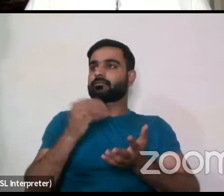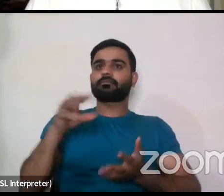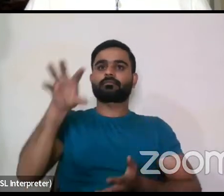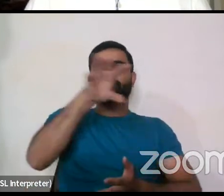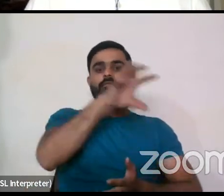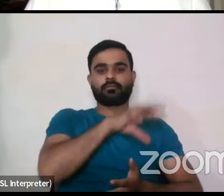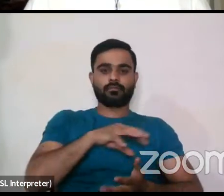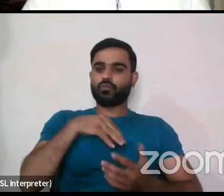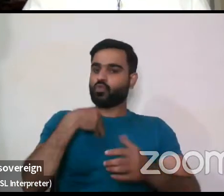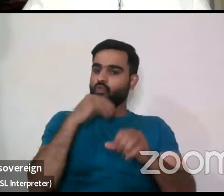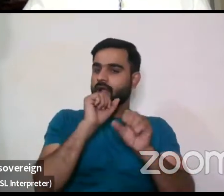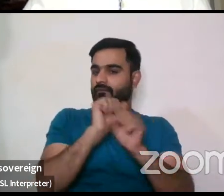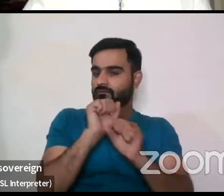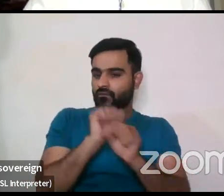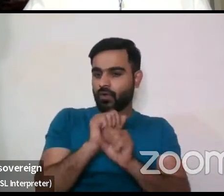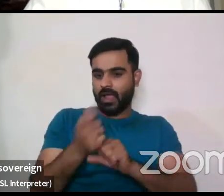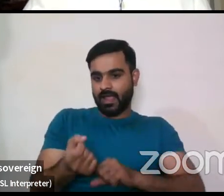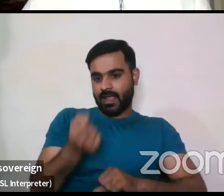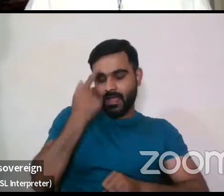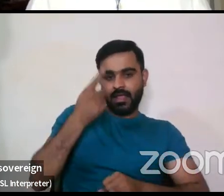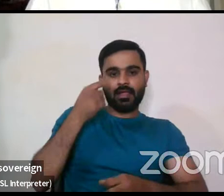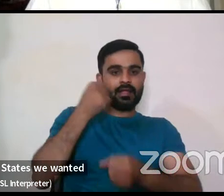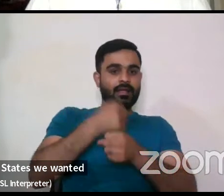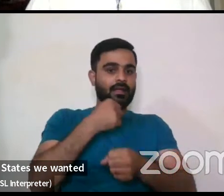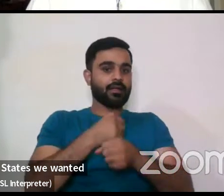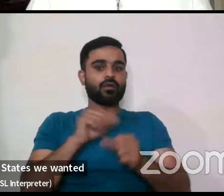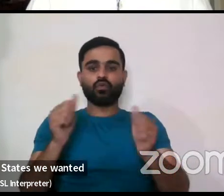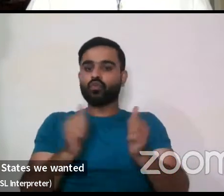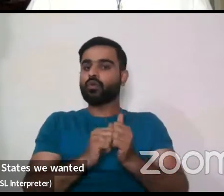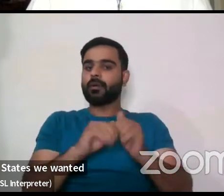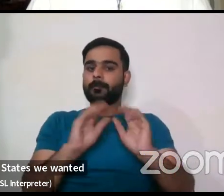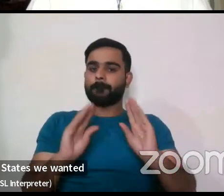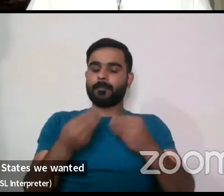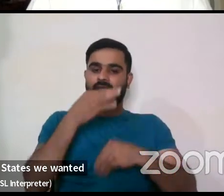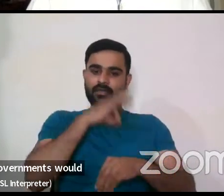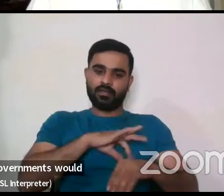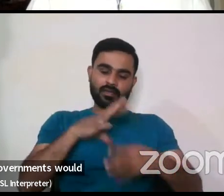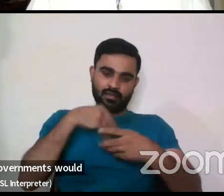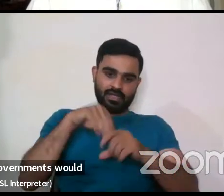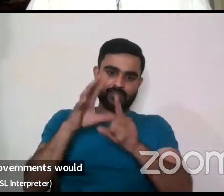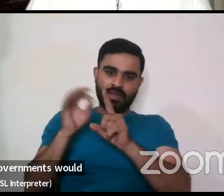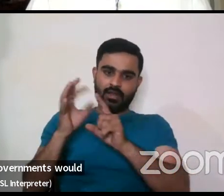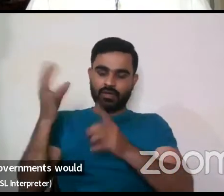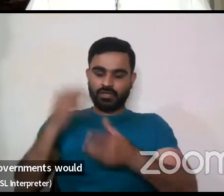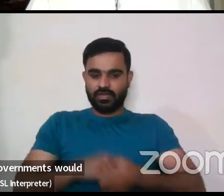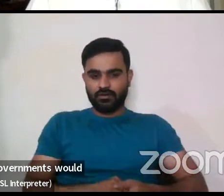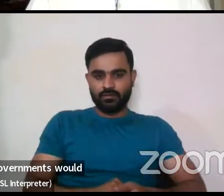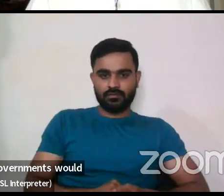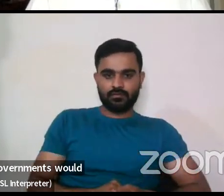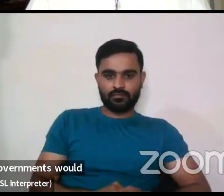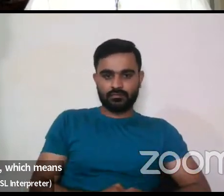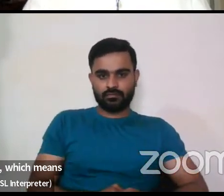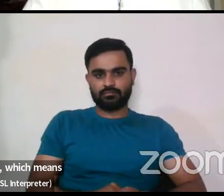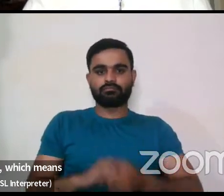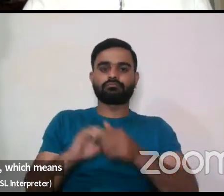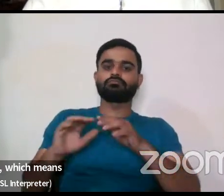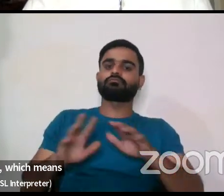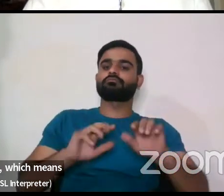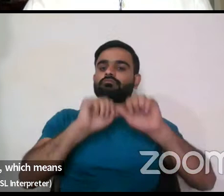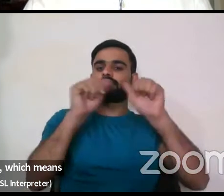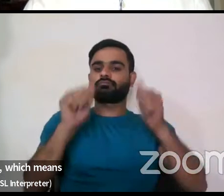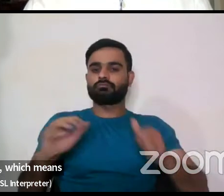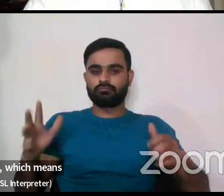to work, we understood that the governments would work for the benefit of the citizens, which means everybody located within our borders,